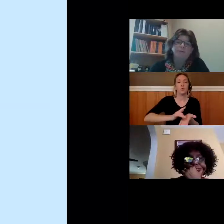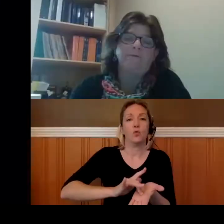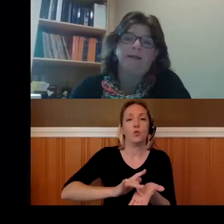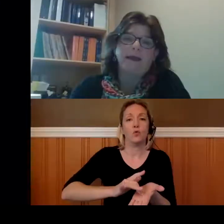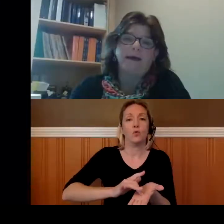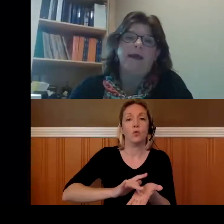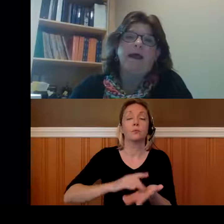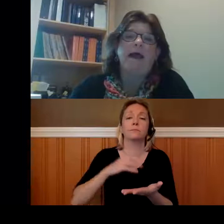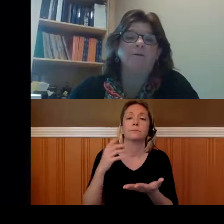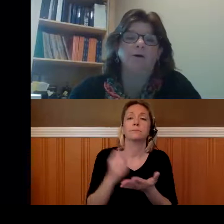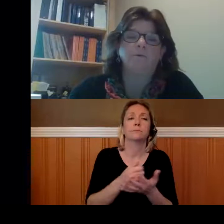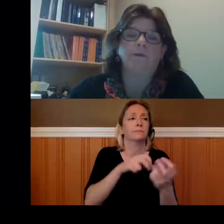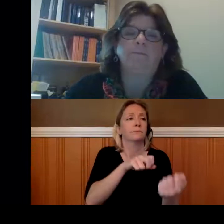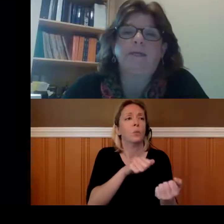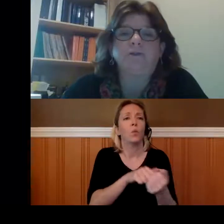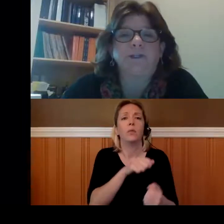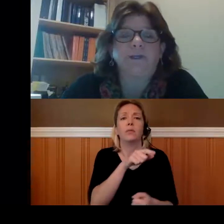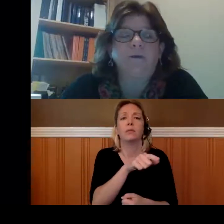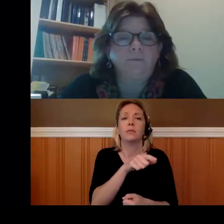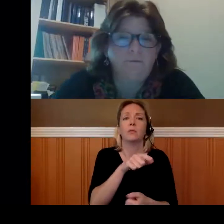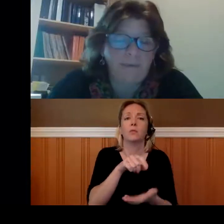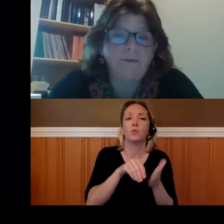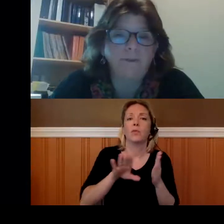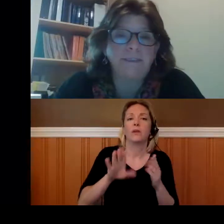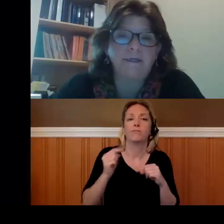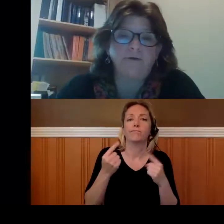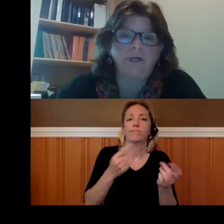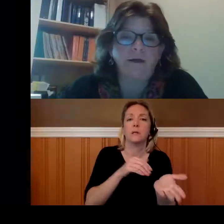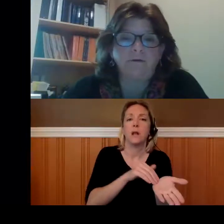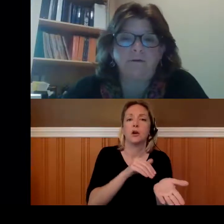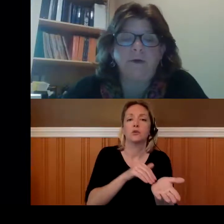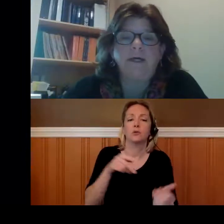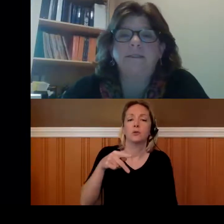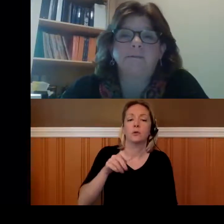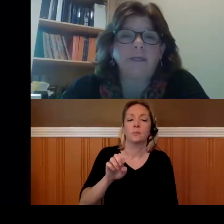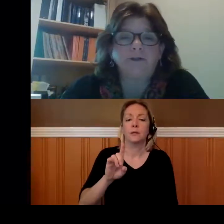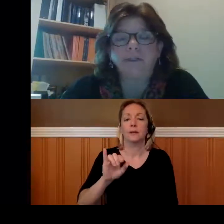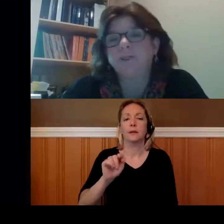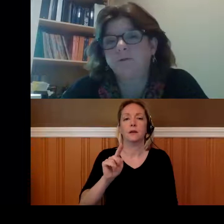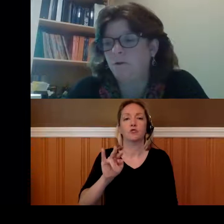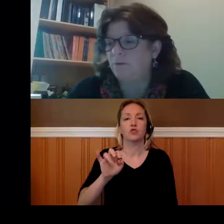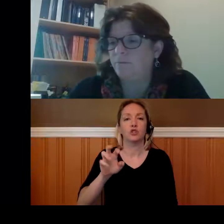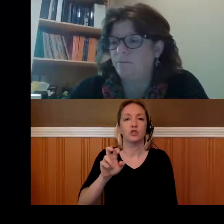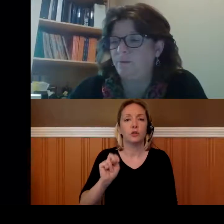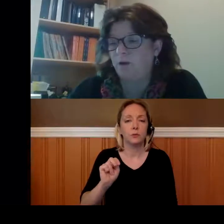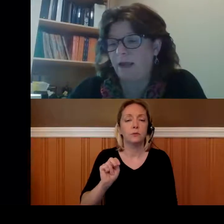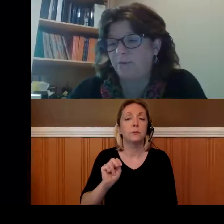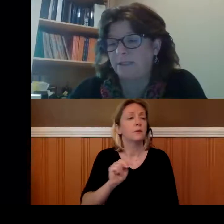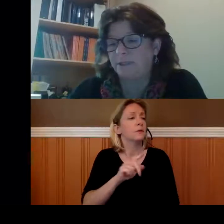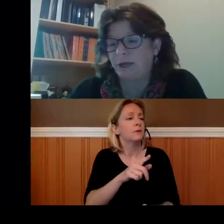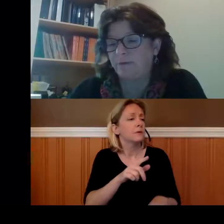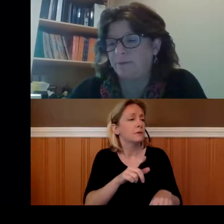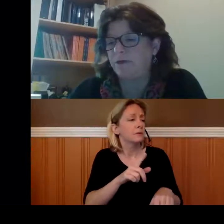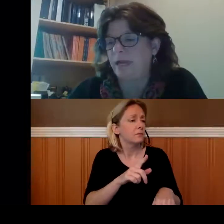out how long will that pediatrician be able to see your child. Some pediatricians are able to see a child up